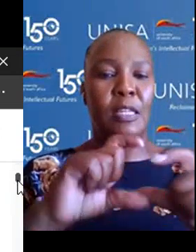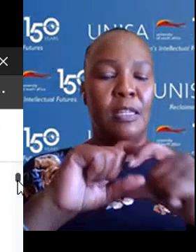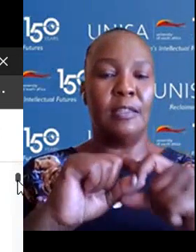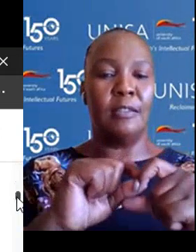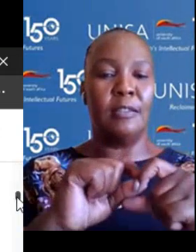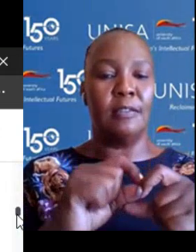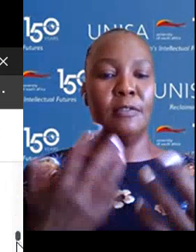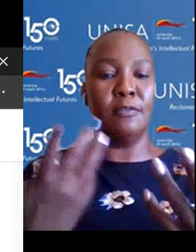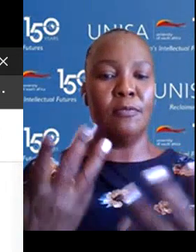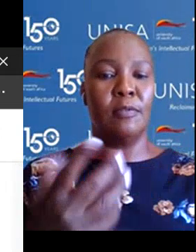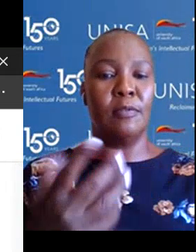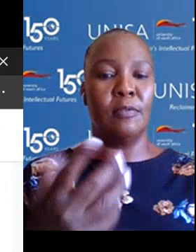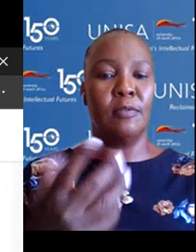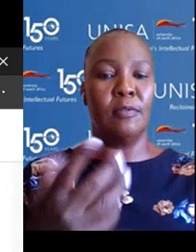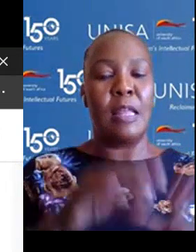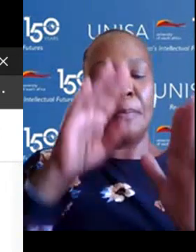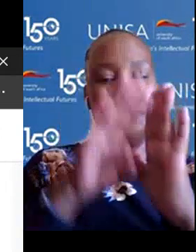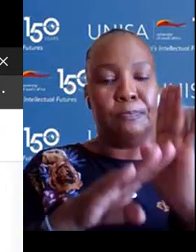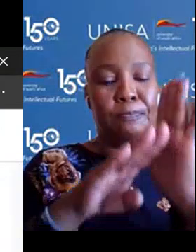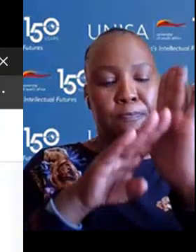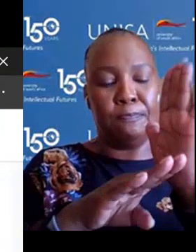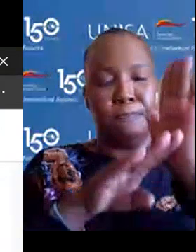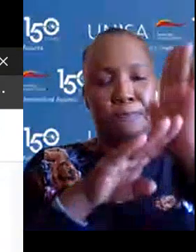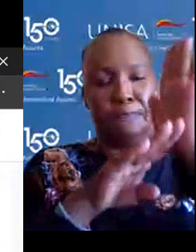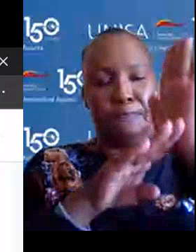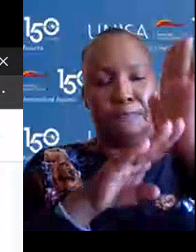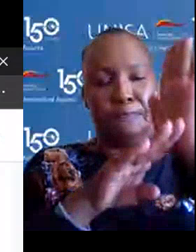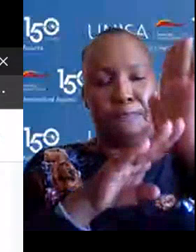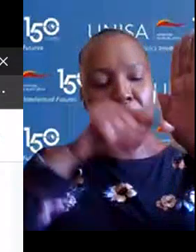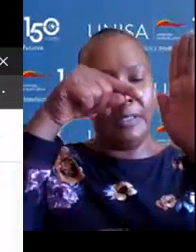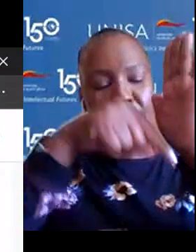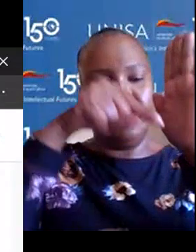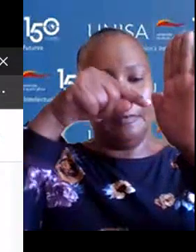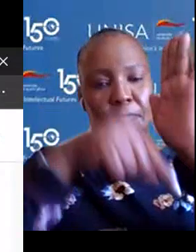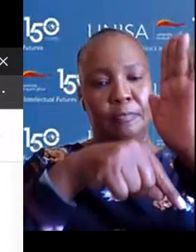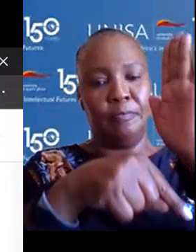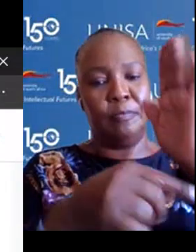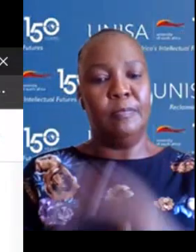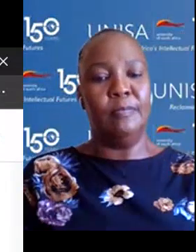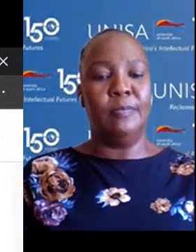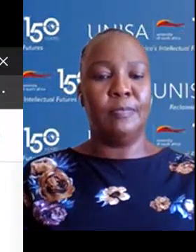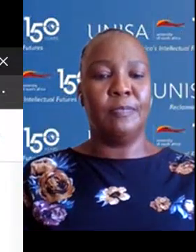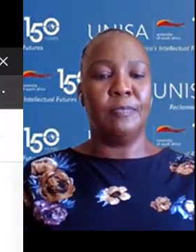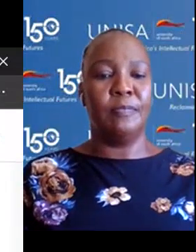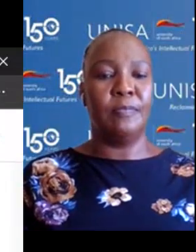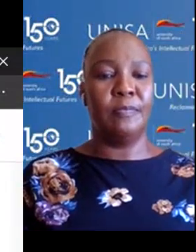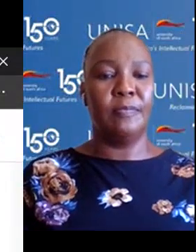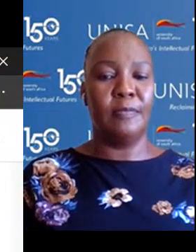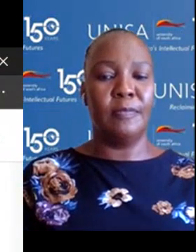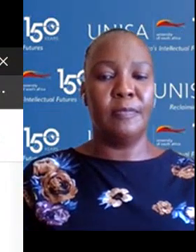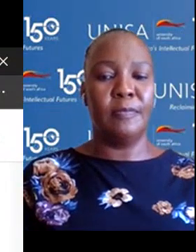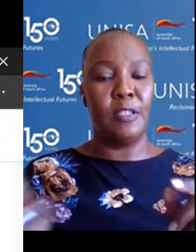at the tail. So you got to go all the way to the end to see what's going on. And let's have a